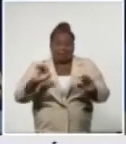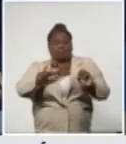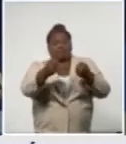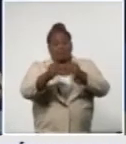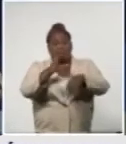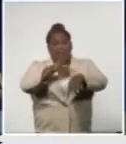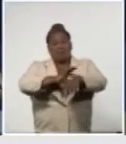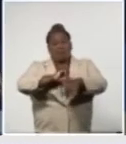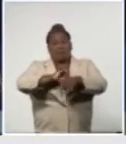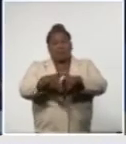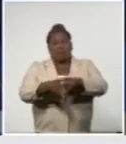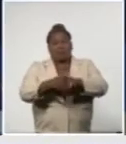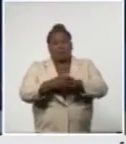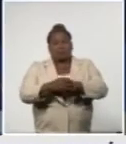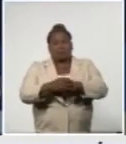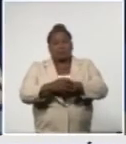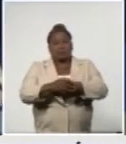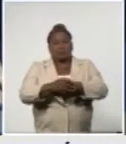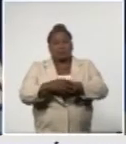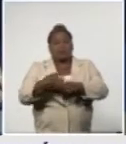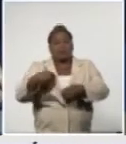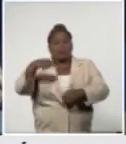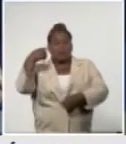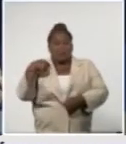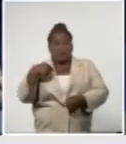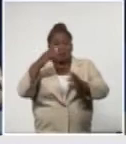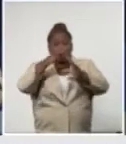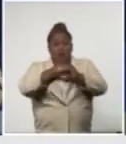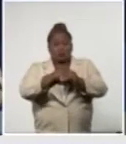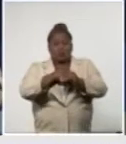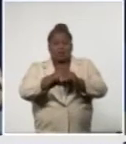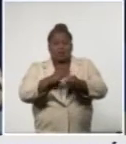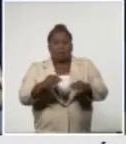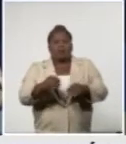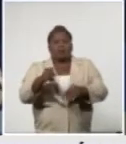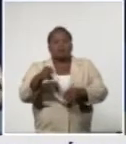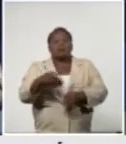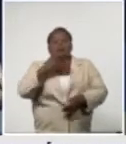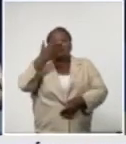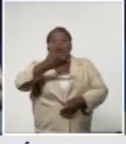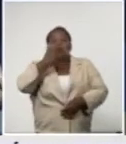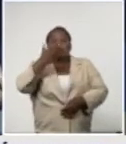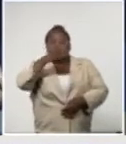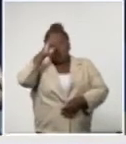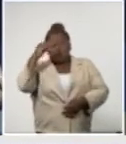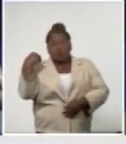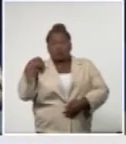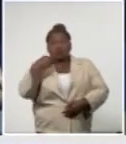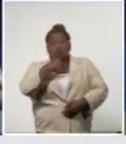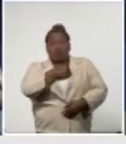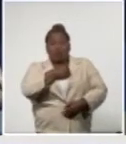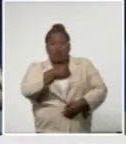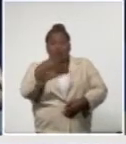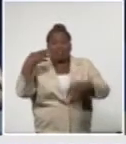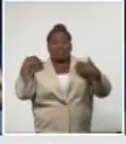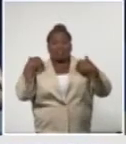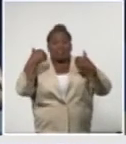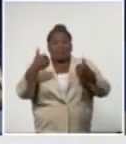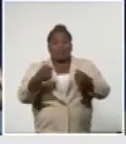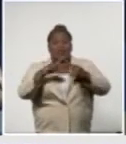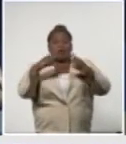The world remains with no control. Last night and